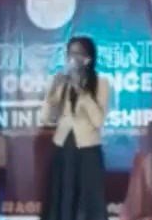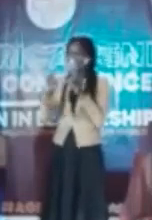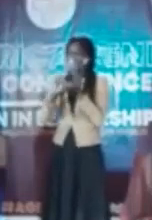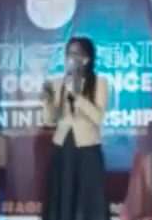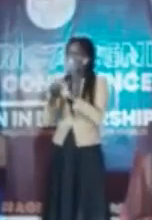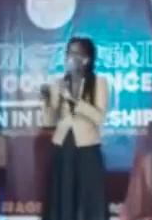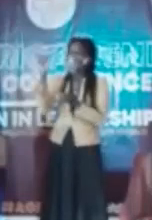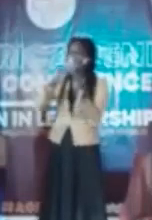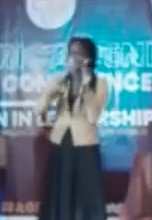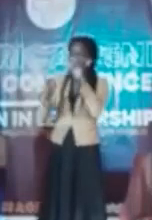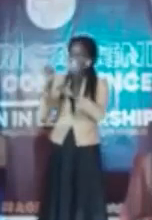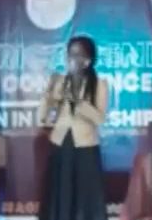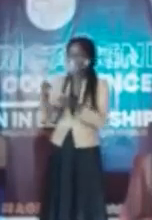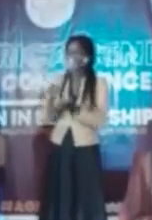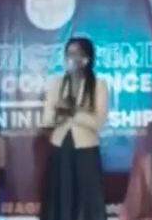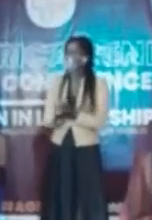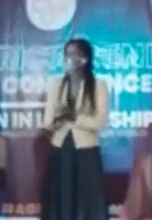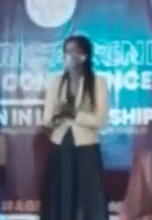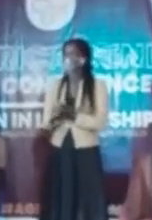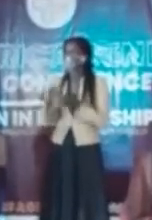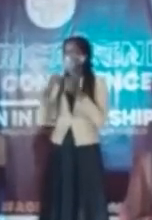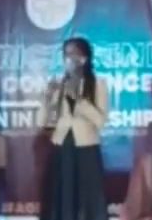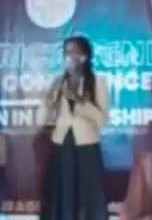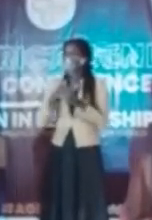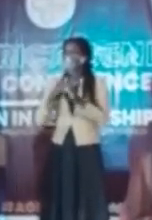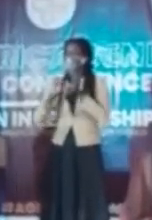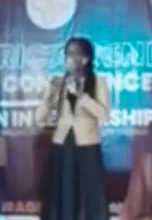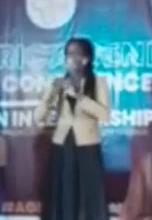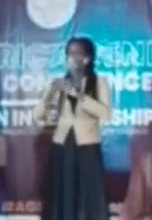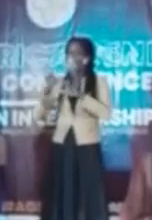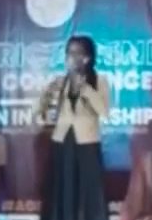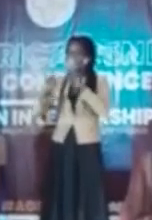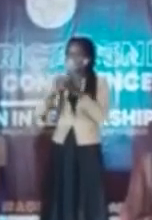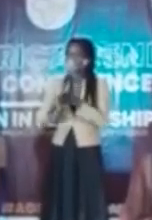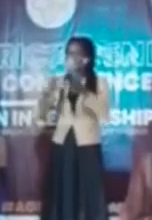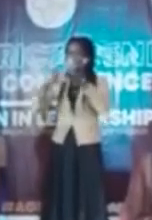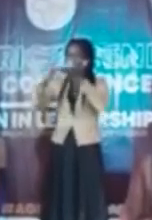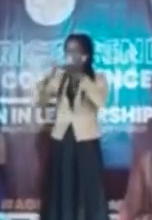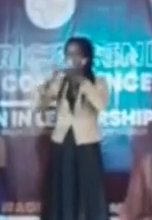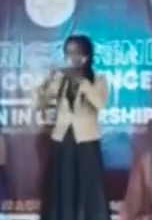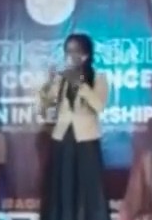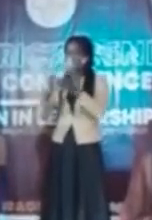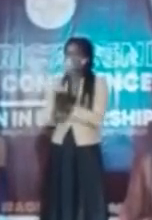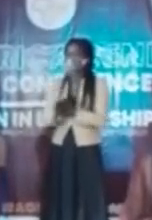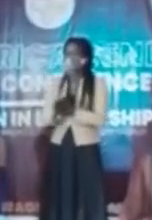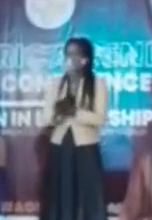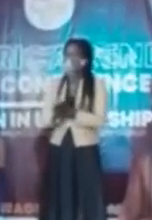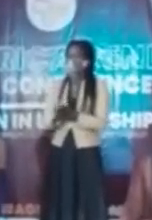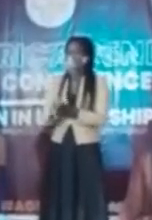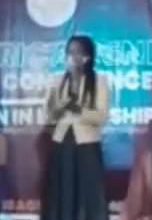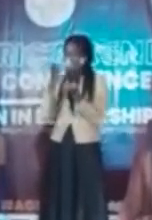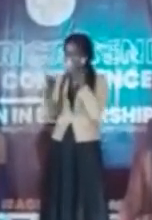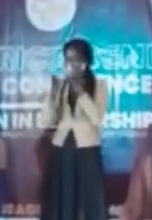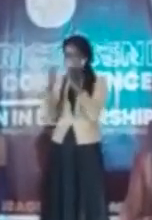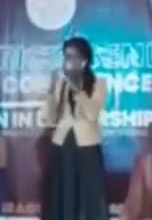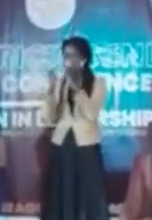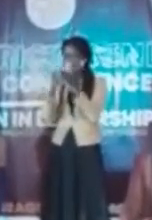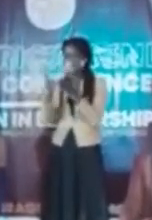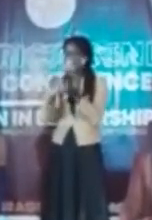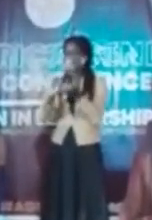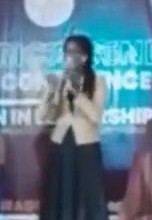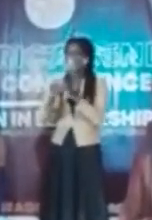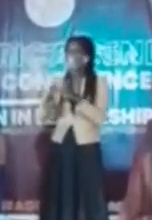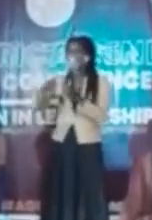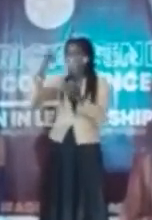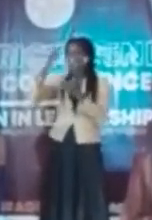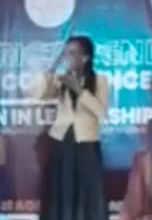made. We also participate in joint sector review meetings. These are supposed to be quarterly, they can